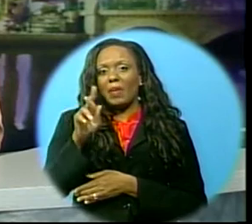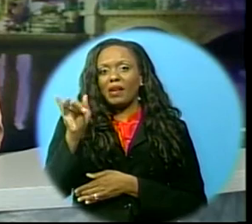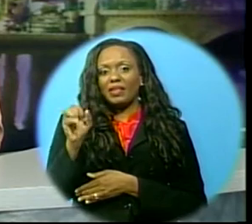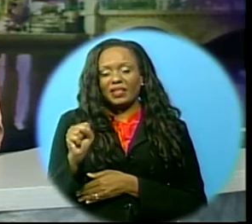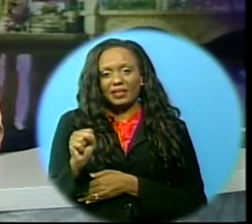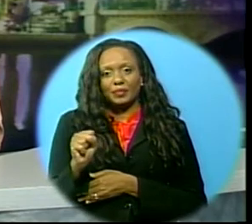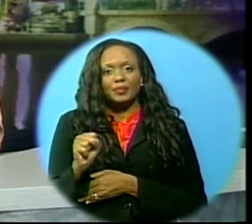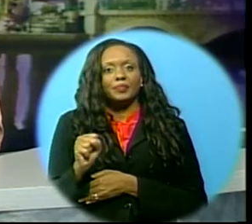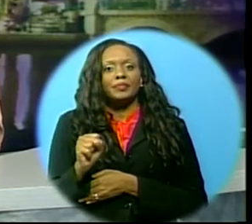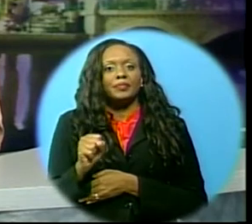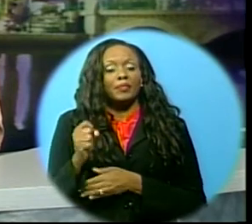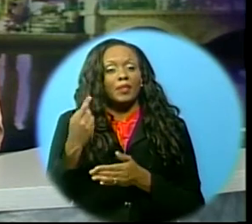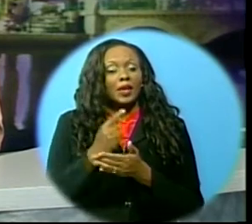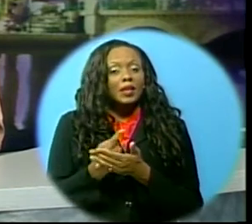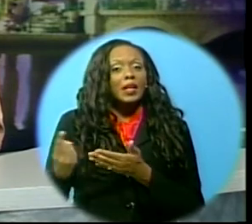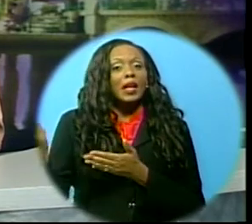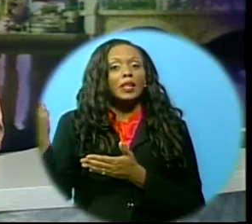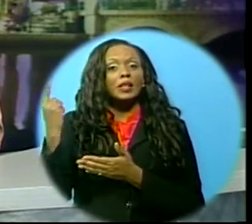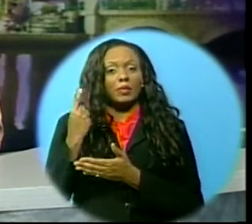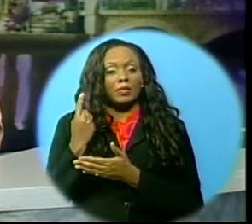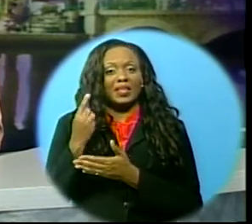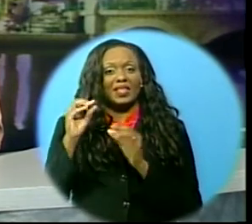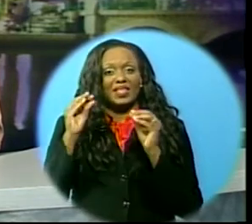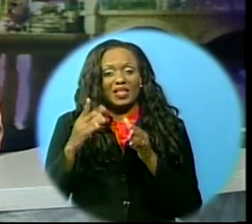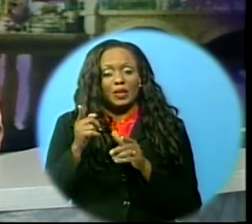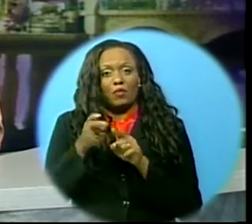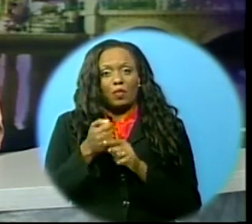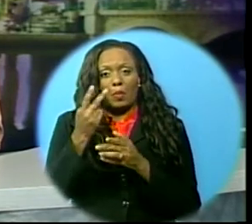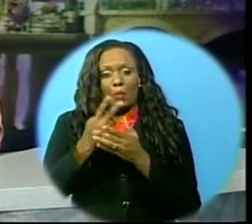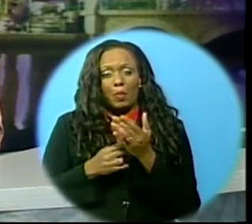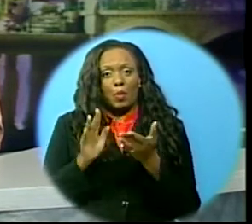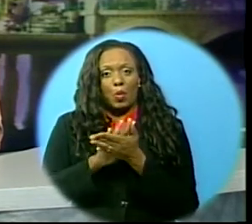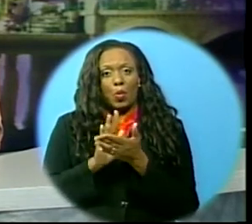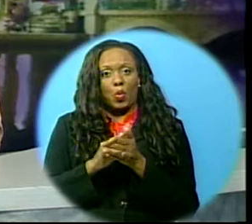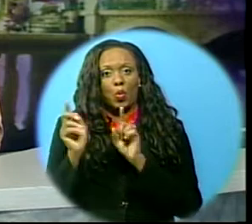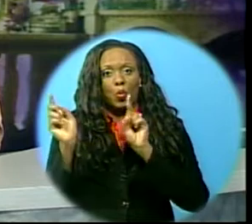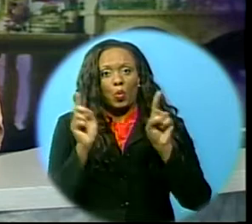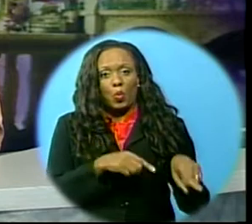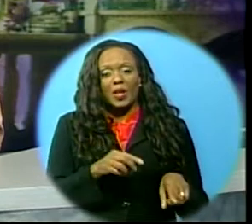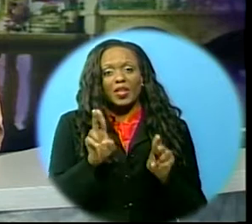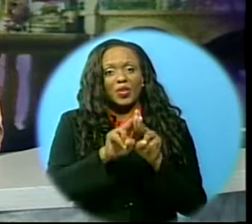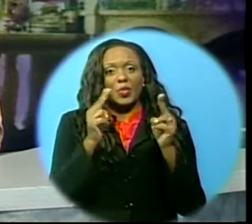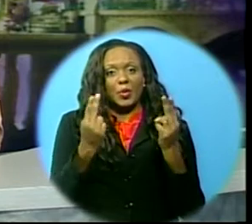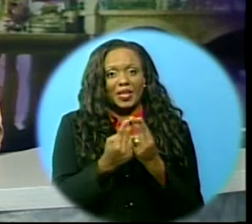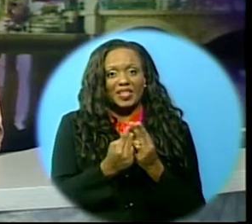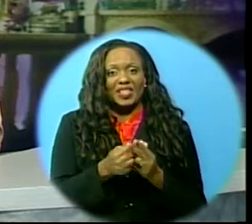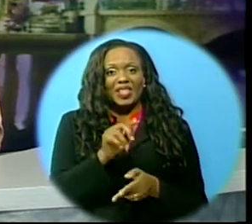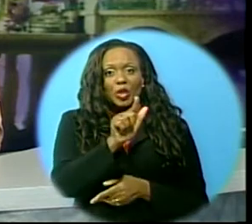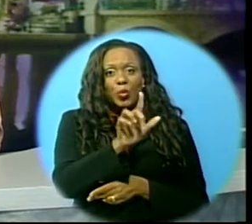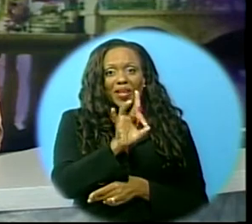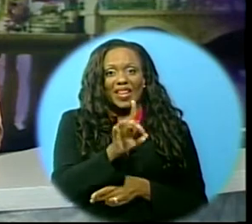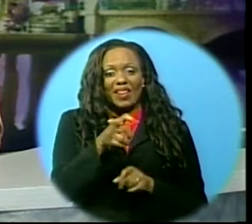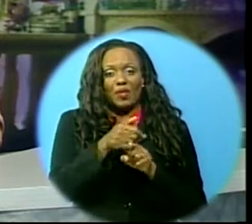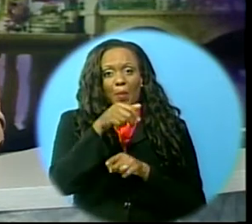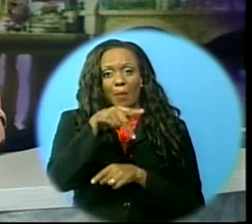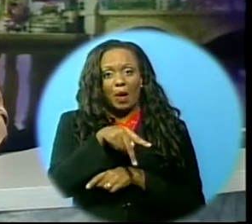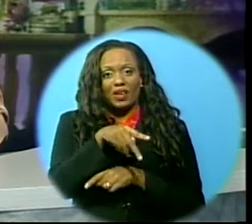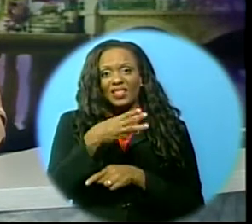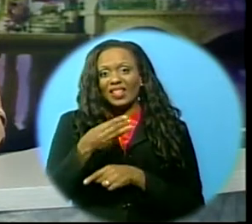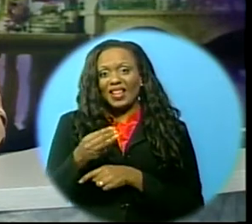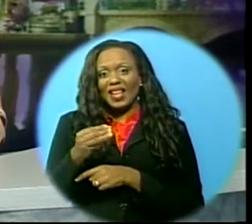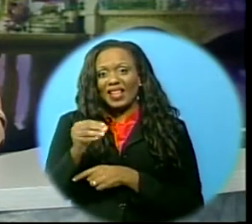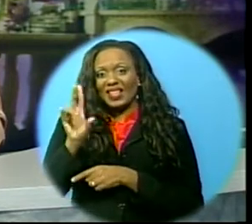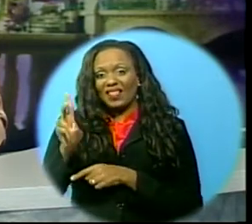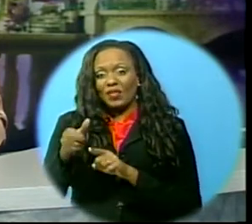Barbados Union of Teachers last week. The union had instructed the teachers, 28 from Parkinson and 7 from Alma Paris,